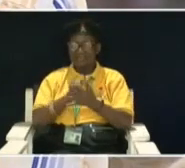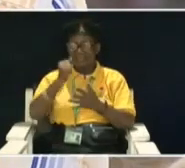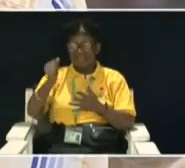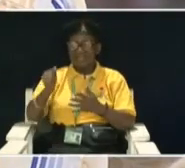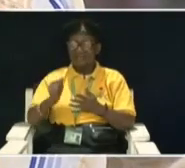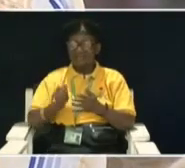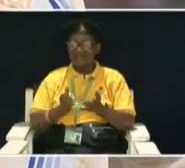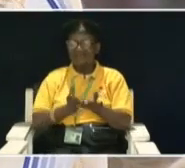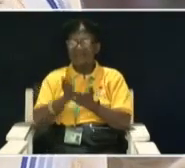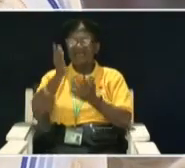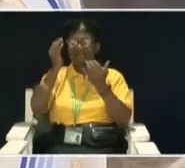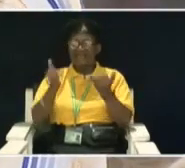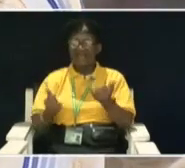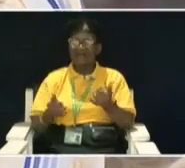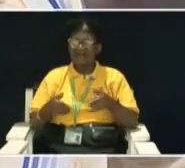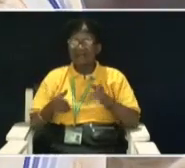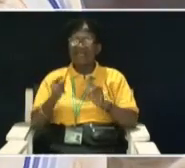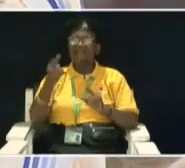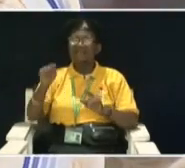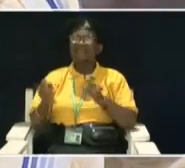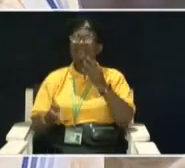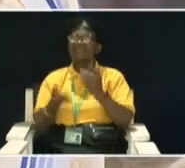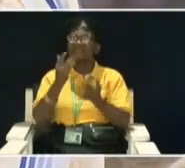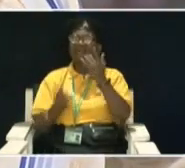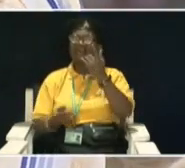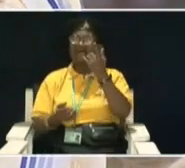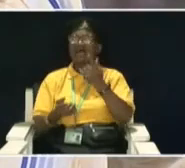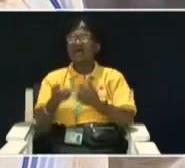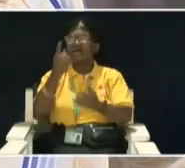Right now, Father, let the fire come down.